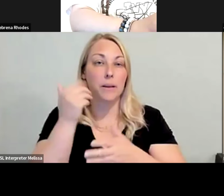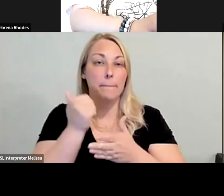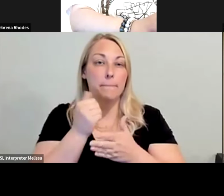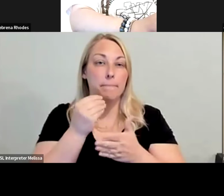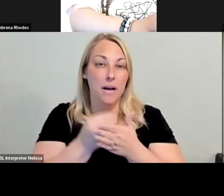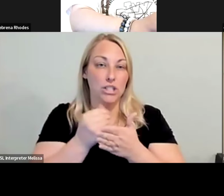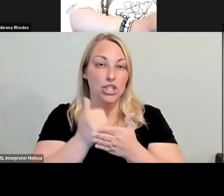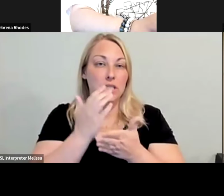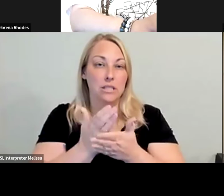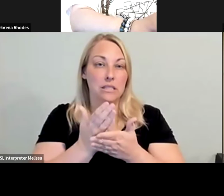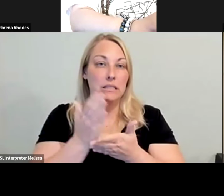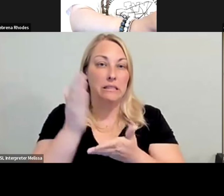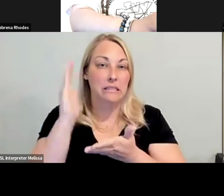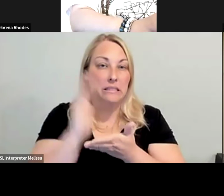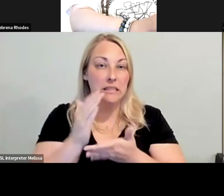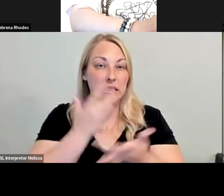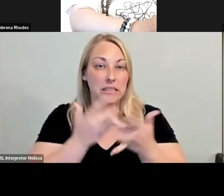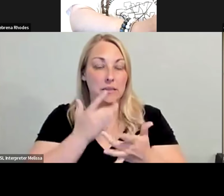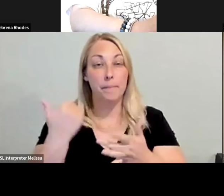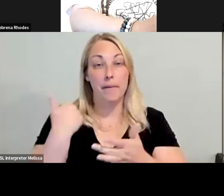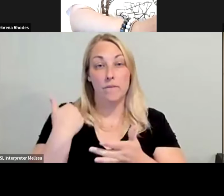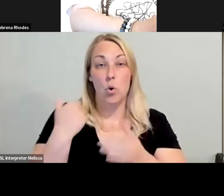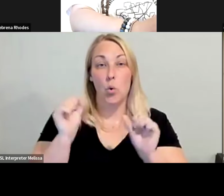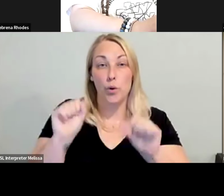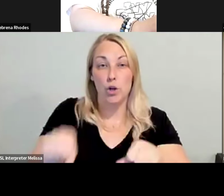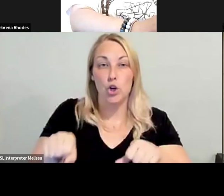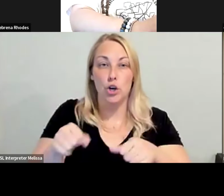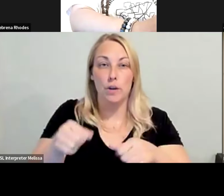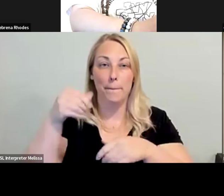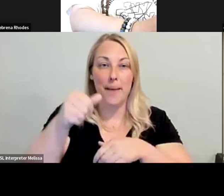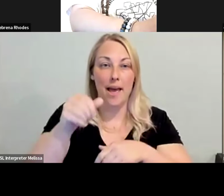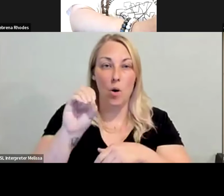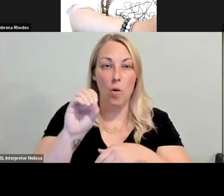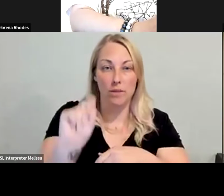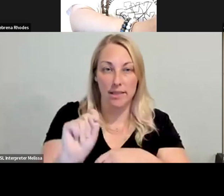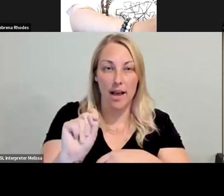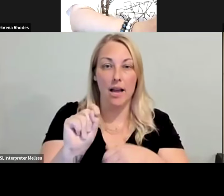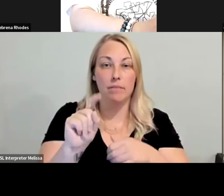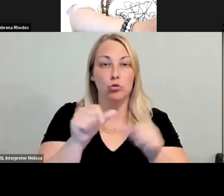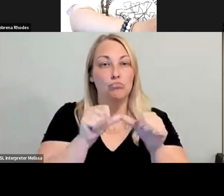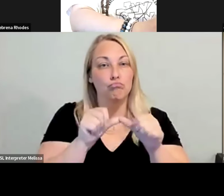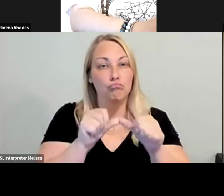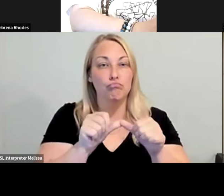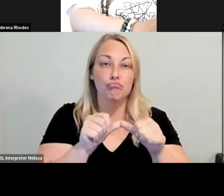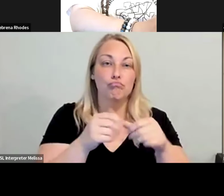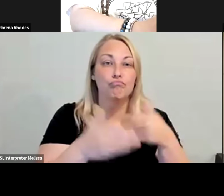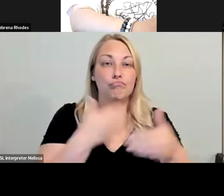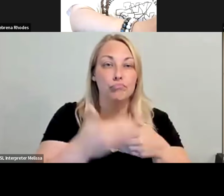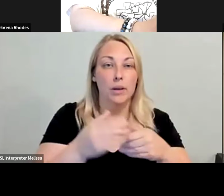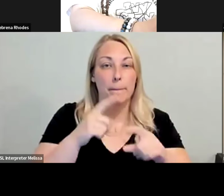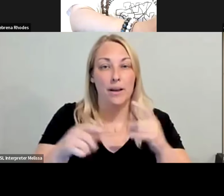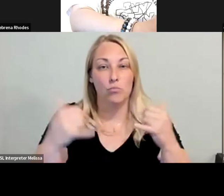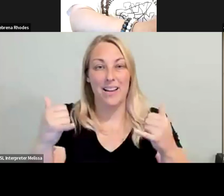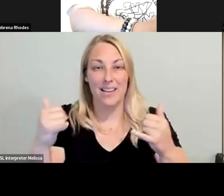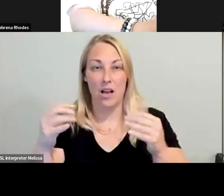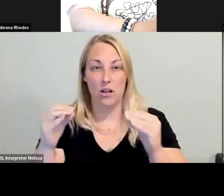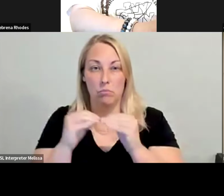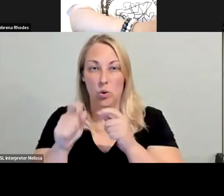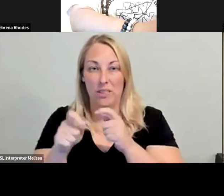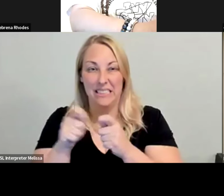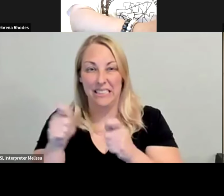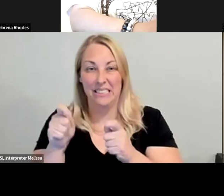to do that. Now it's gotten, with $1 billion shortage, it's getting a little bit tighter to actually activate the